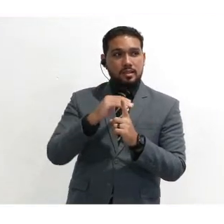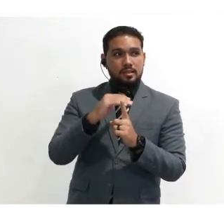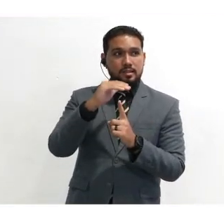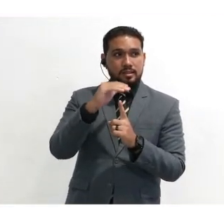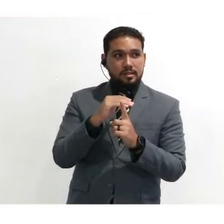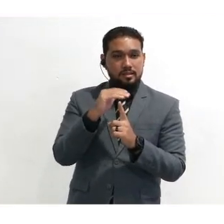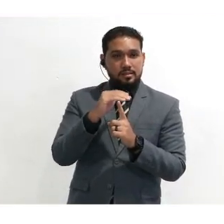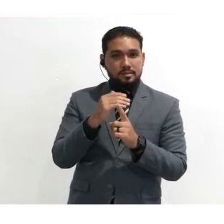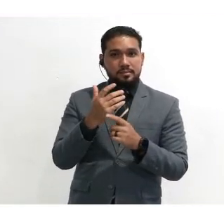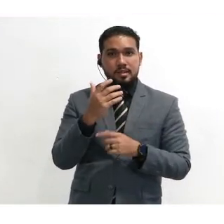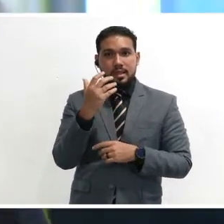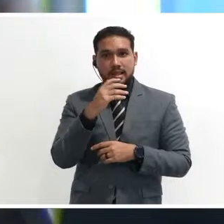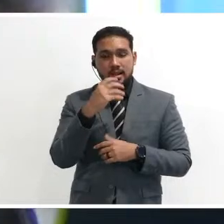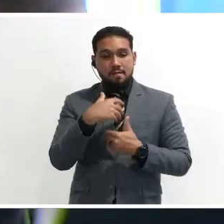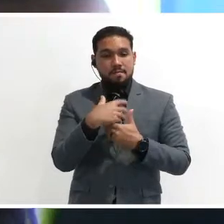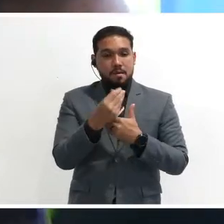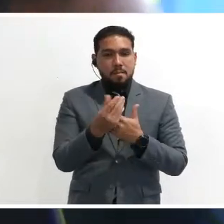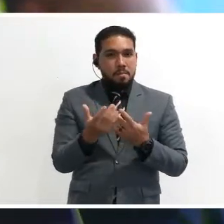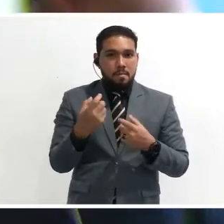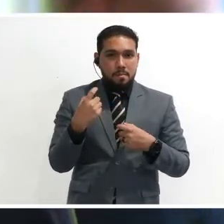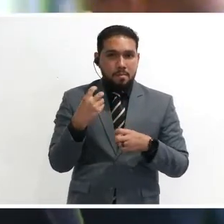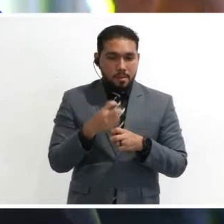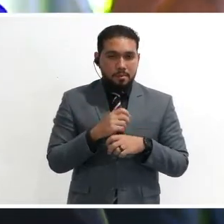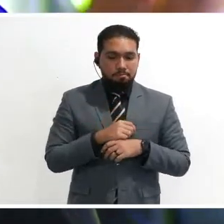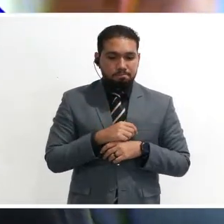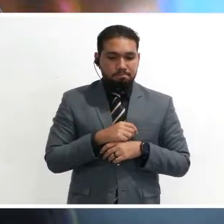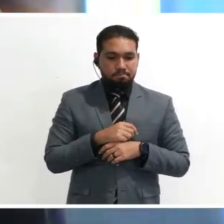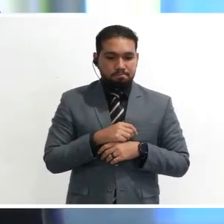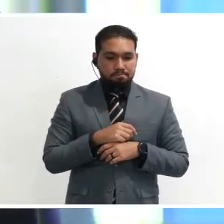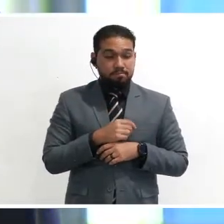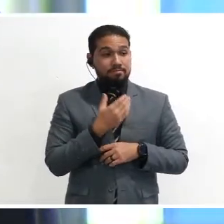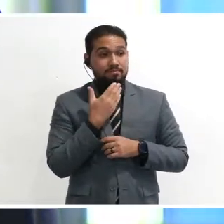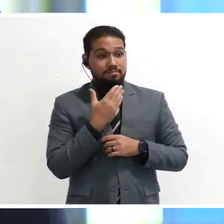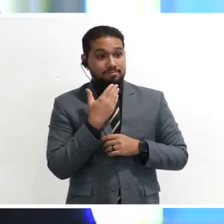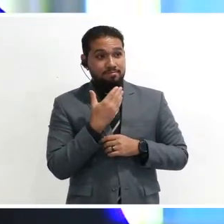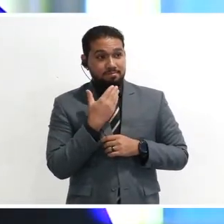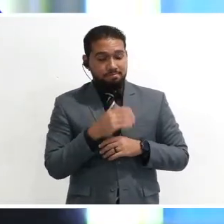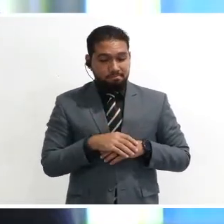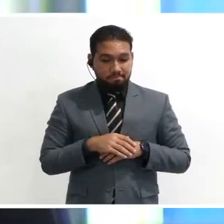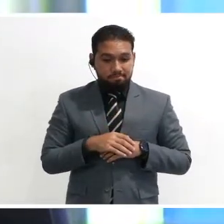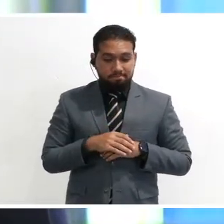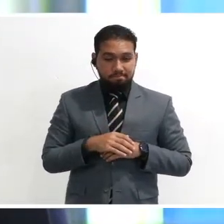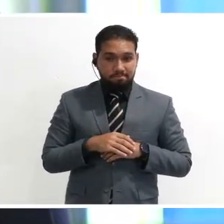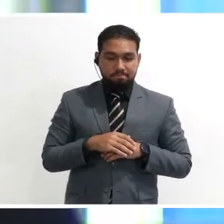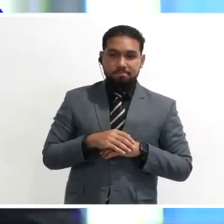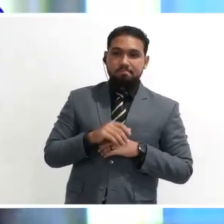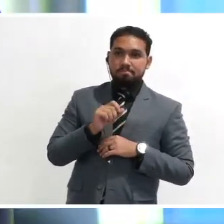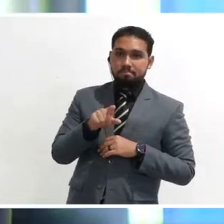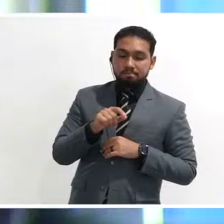Yeah. Understood. Thank you. One other question. In terms of the